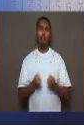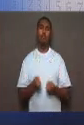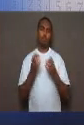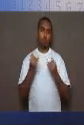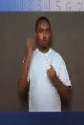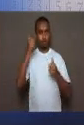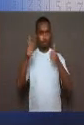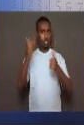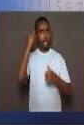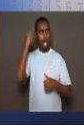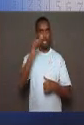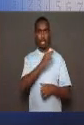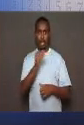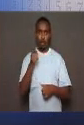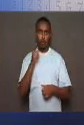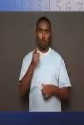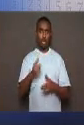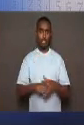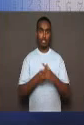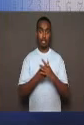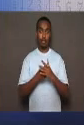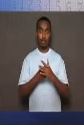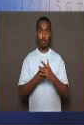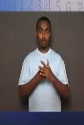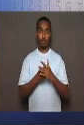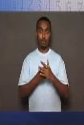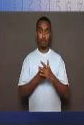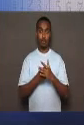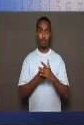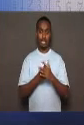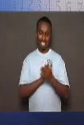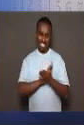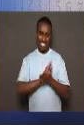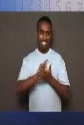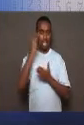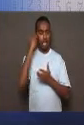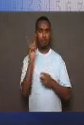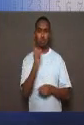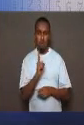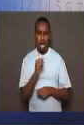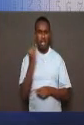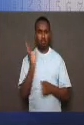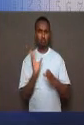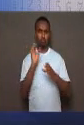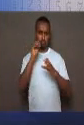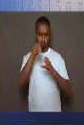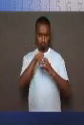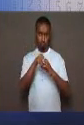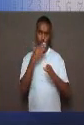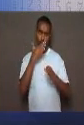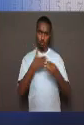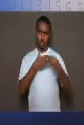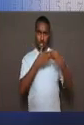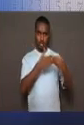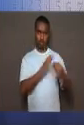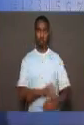ideas, and you are starting to form clear ideas about what constitutes a good